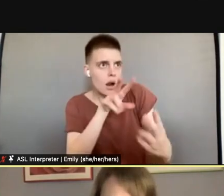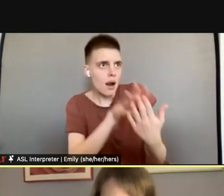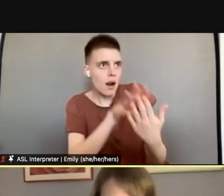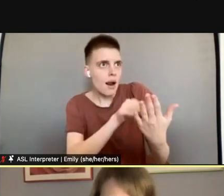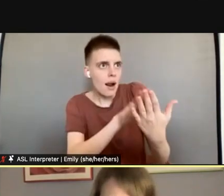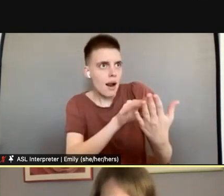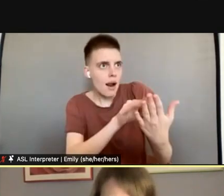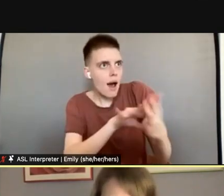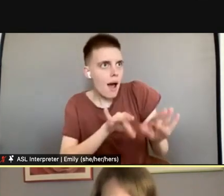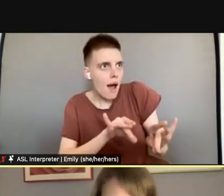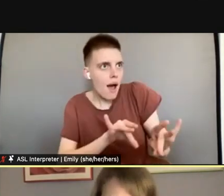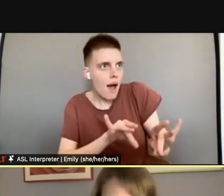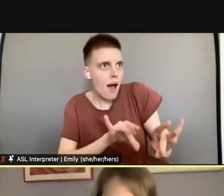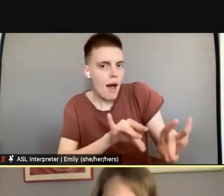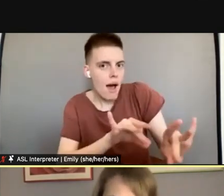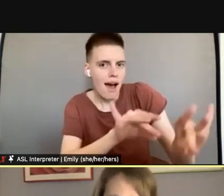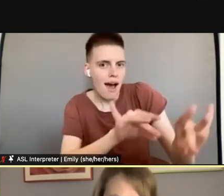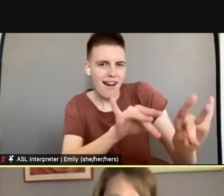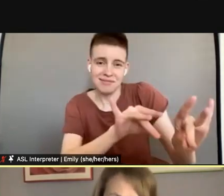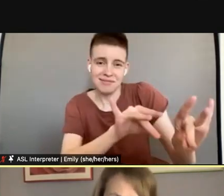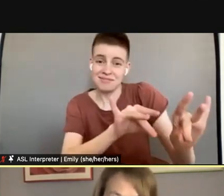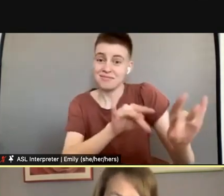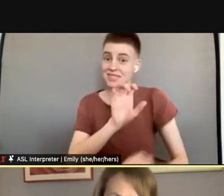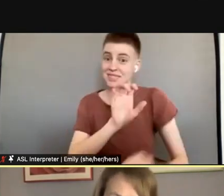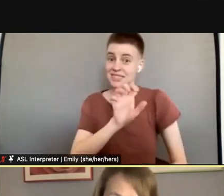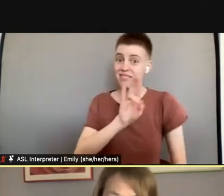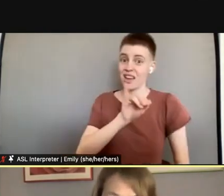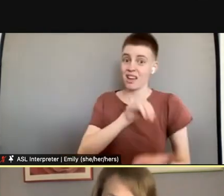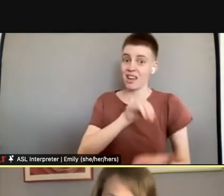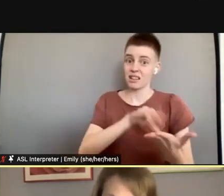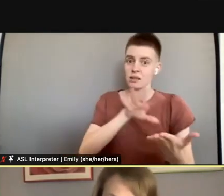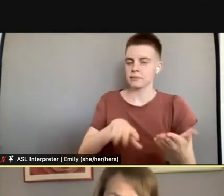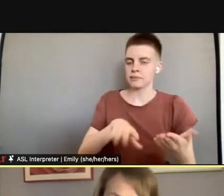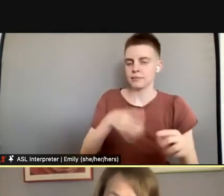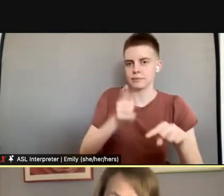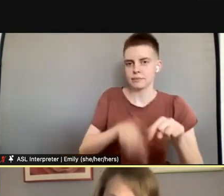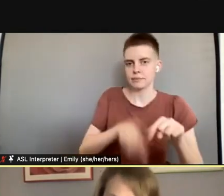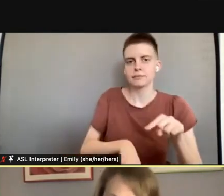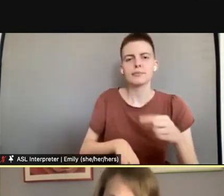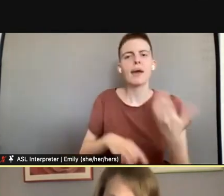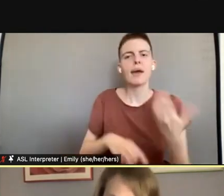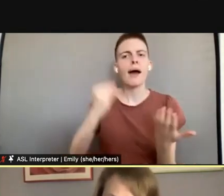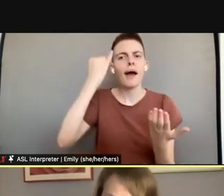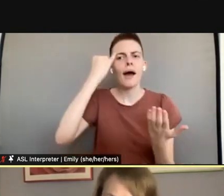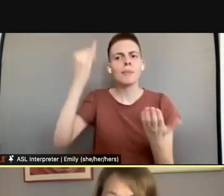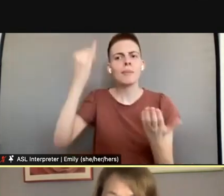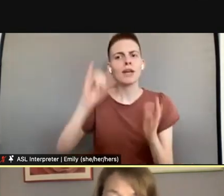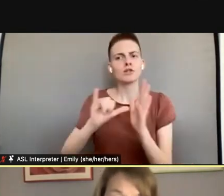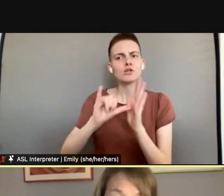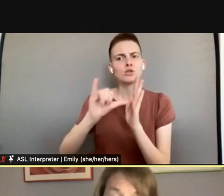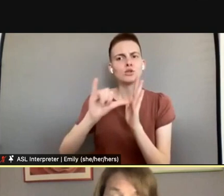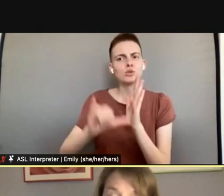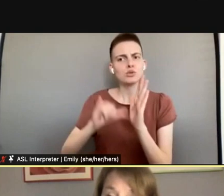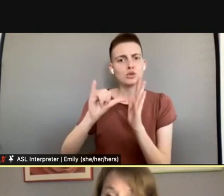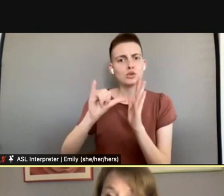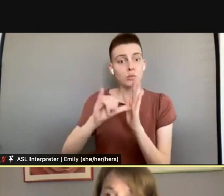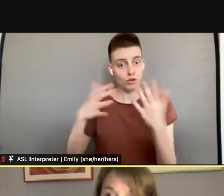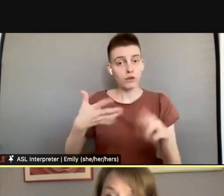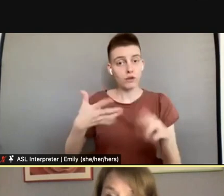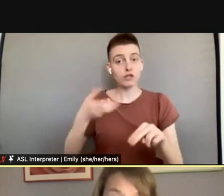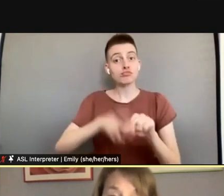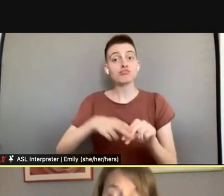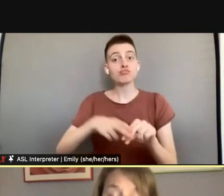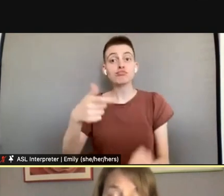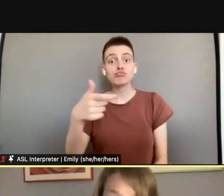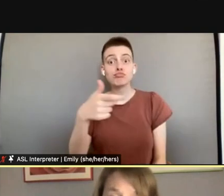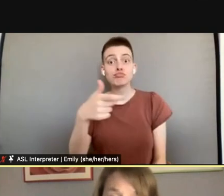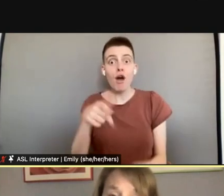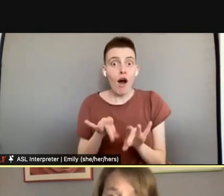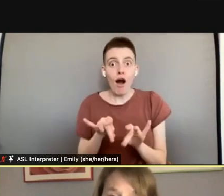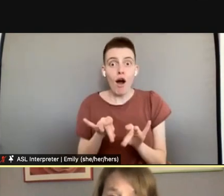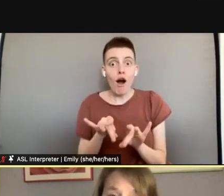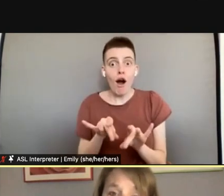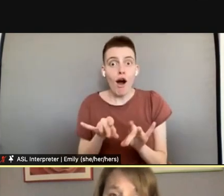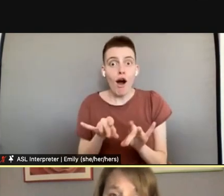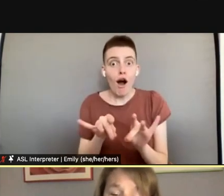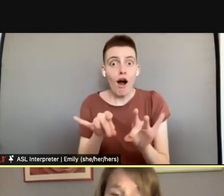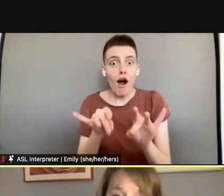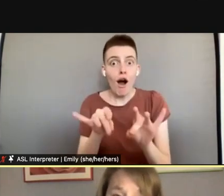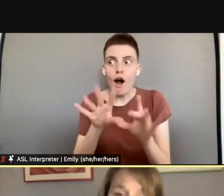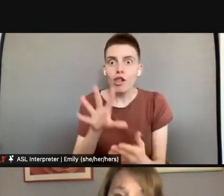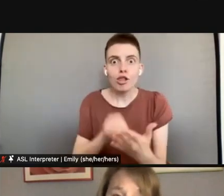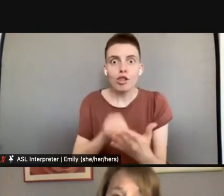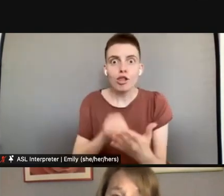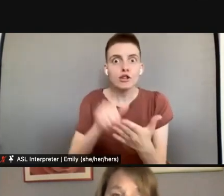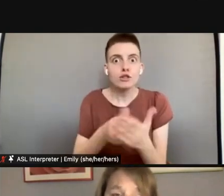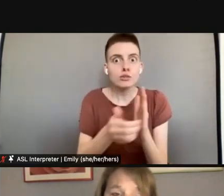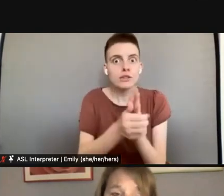readily through imitation? Has YouTube changed the way you do many things? Has YouTube taught you novel skills you wouldn't have